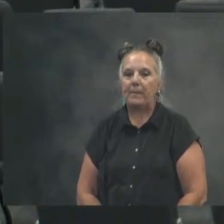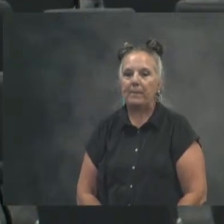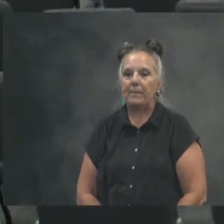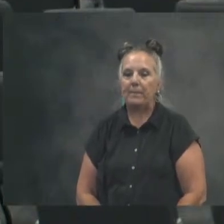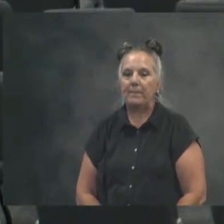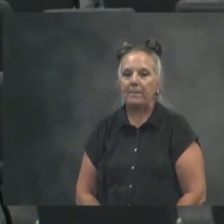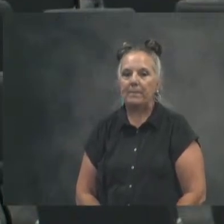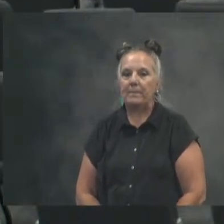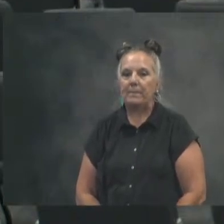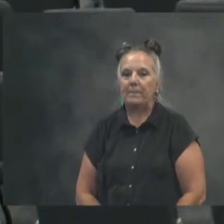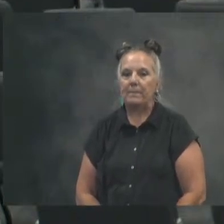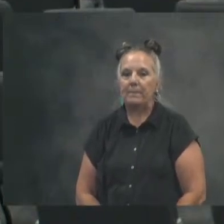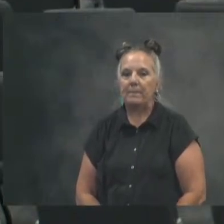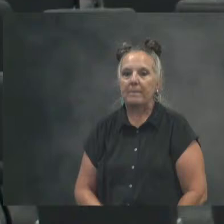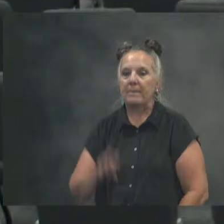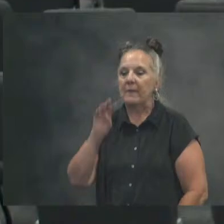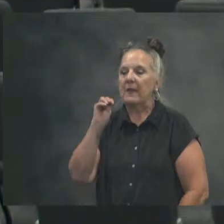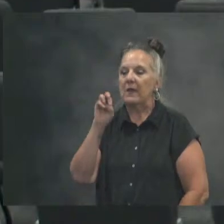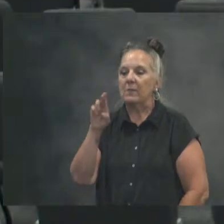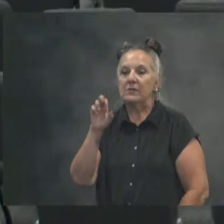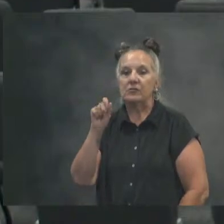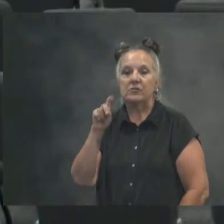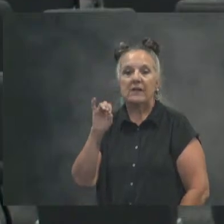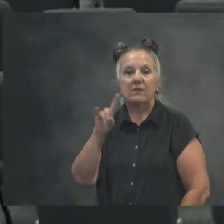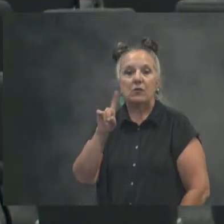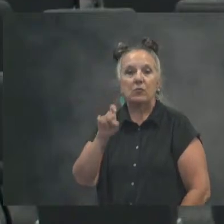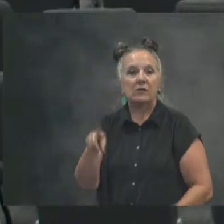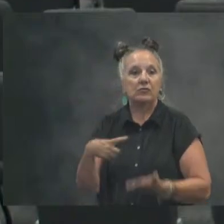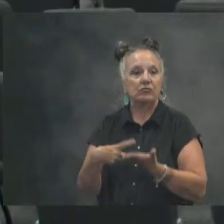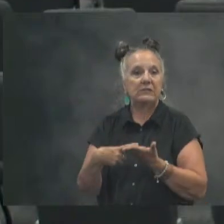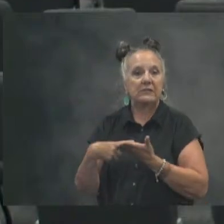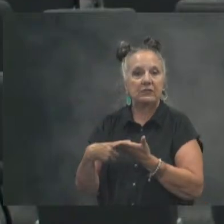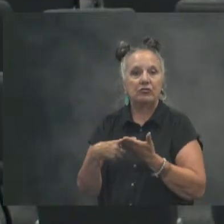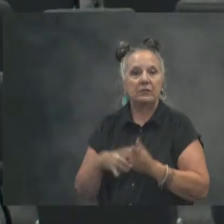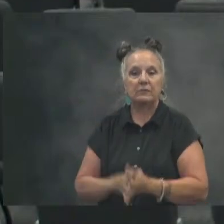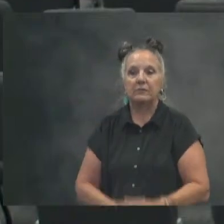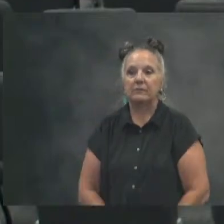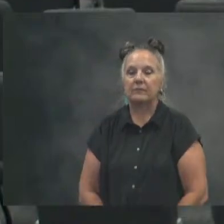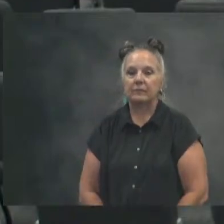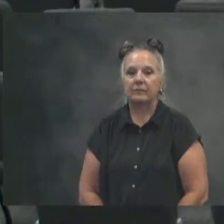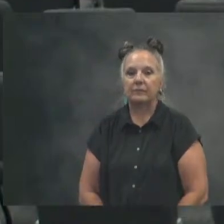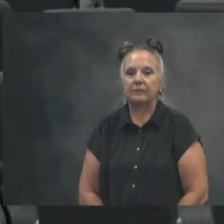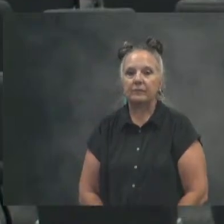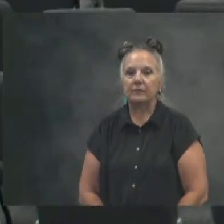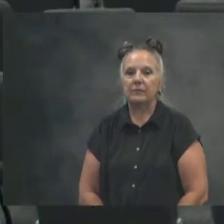Thank you, Mr. Stauffer. Any questions, any discussion?